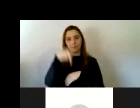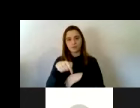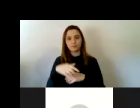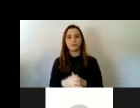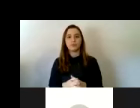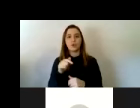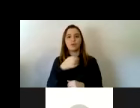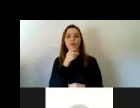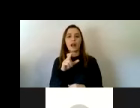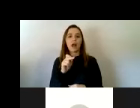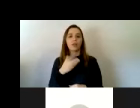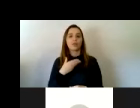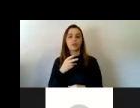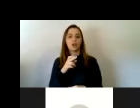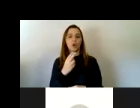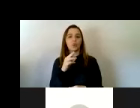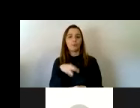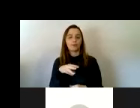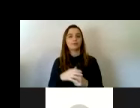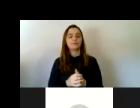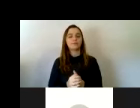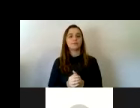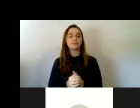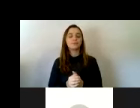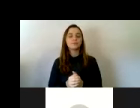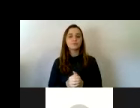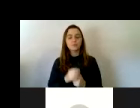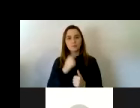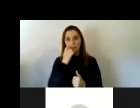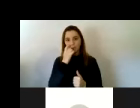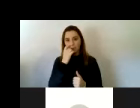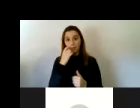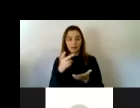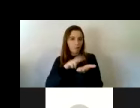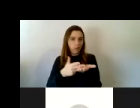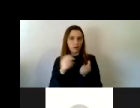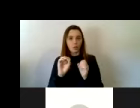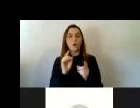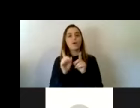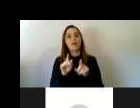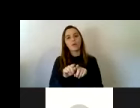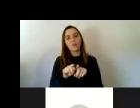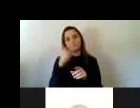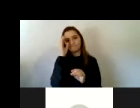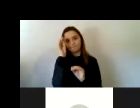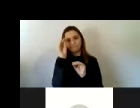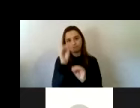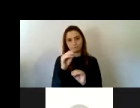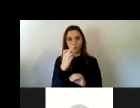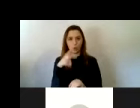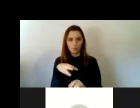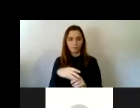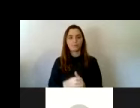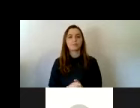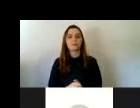is mean, I think, we didn't have the translation here, but it's advisory room. And this is a project